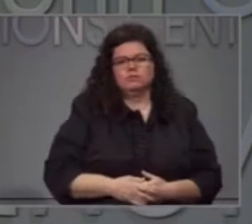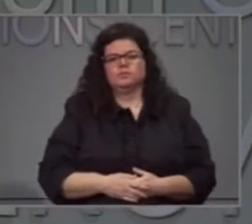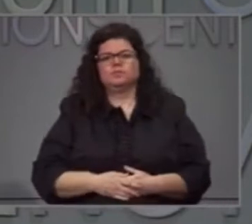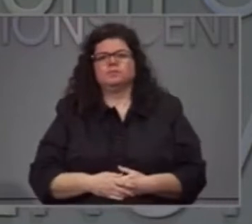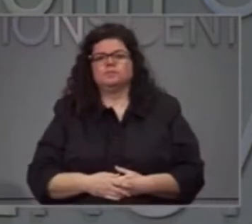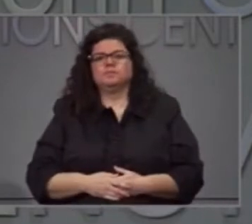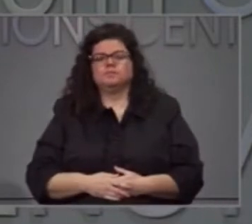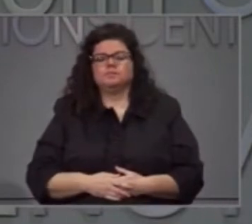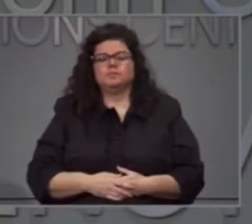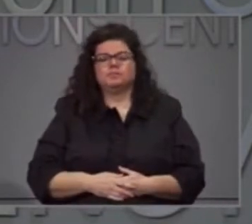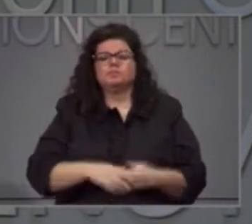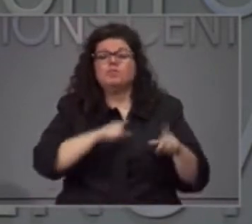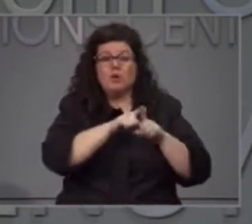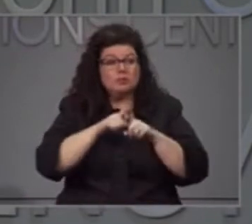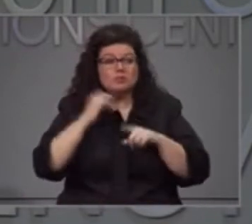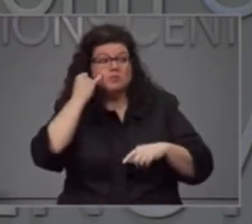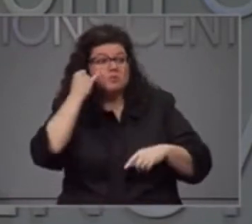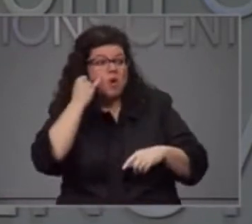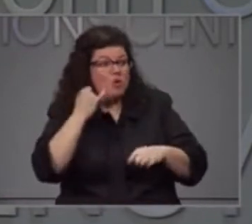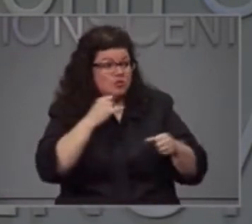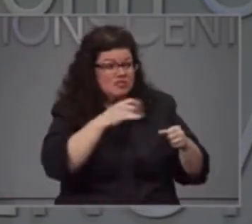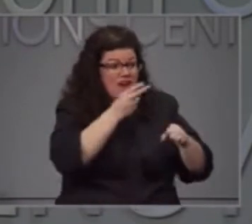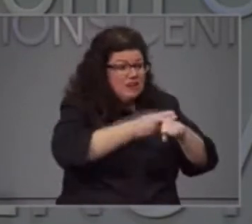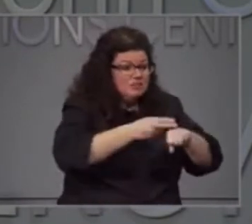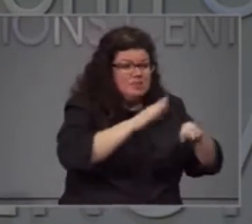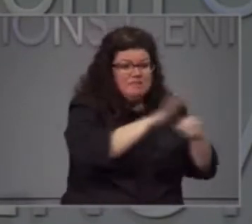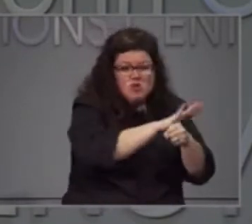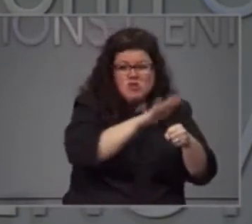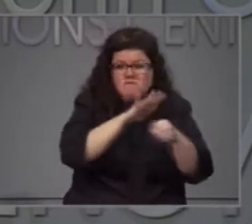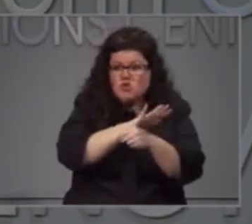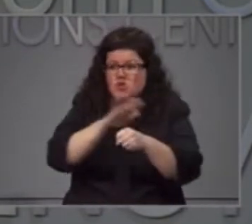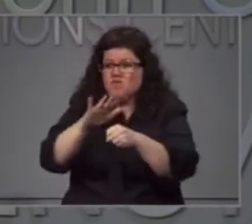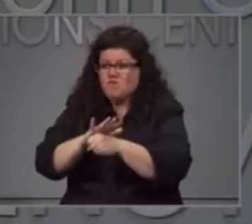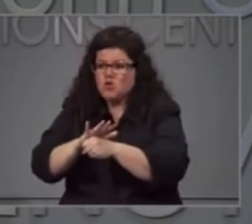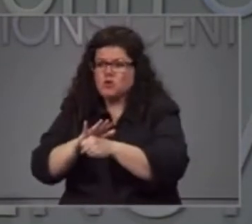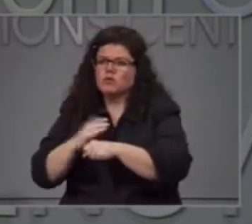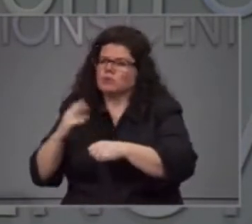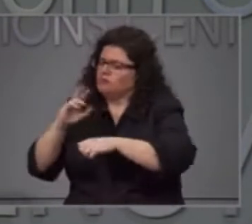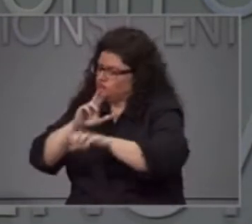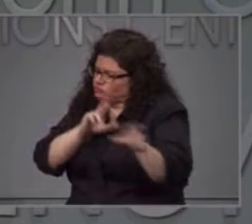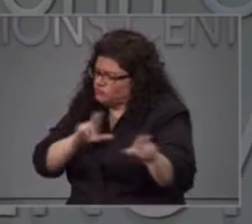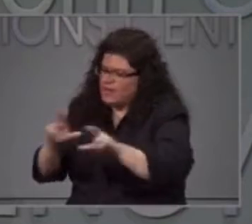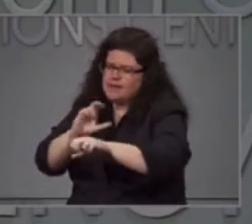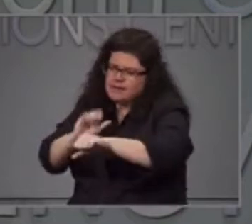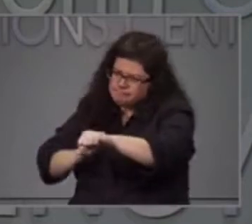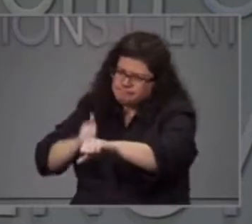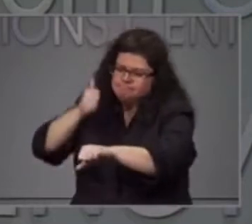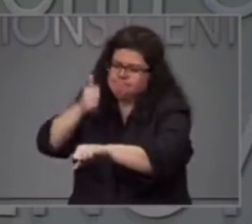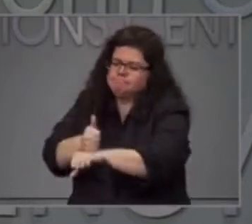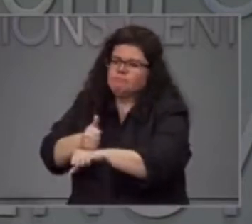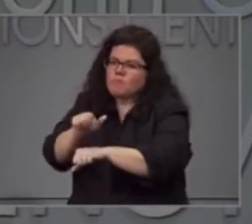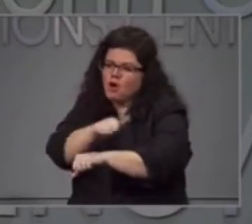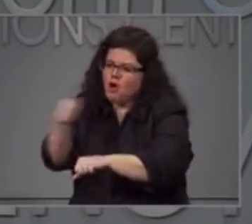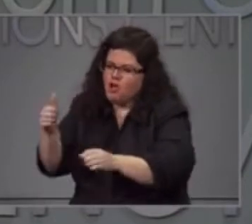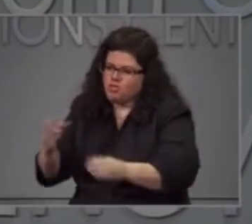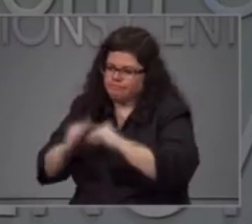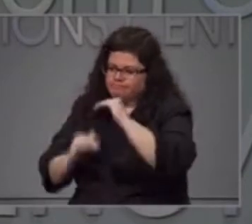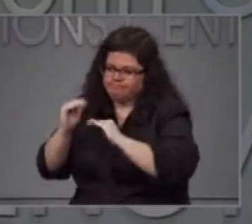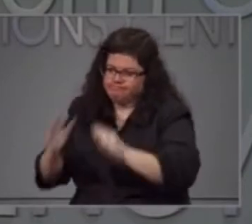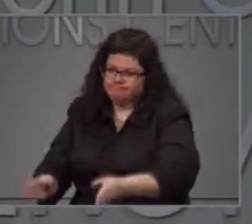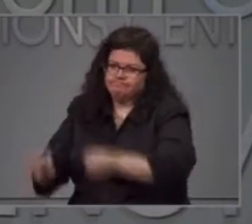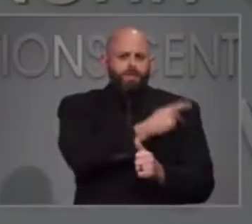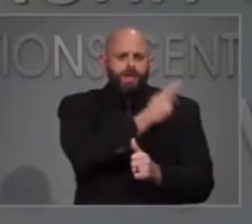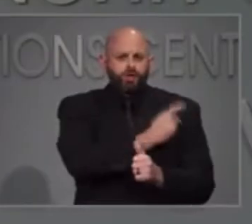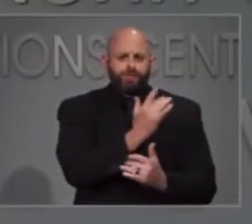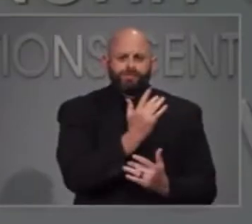hospital beds that may be needed for this crisis. In addition, the order streamlines child care rules